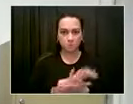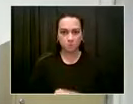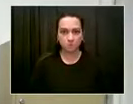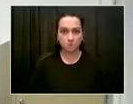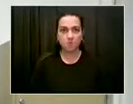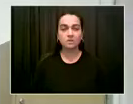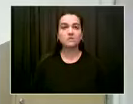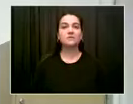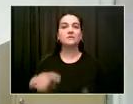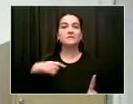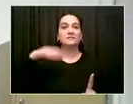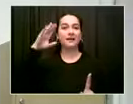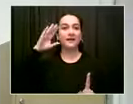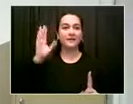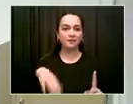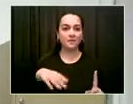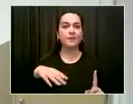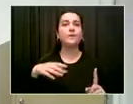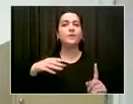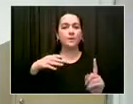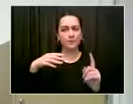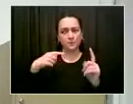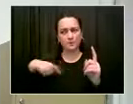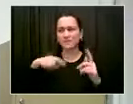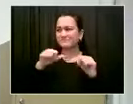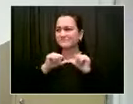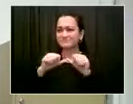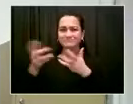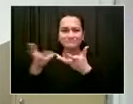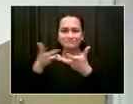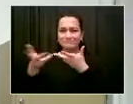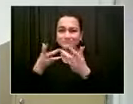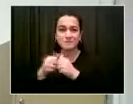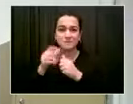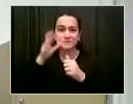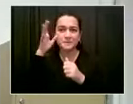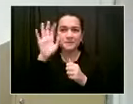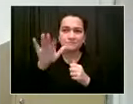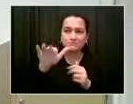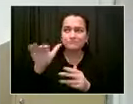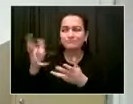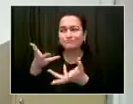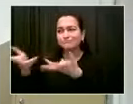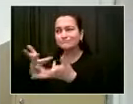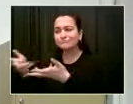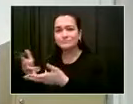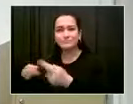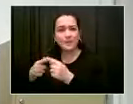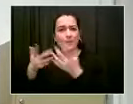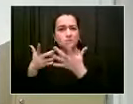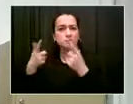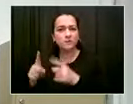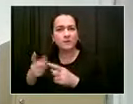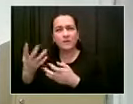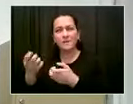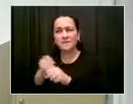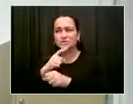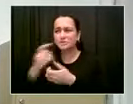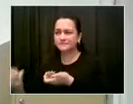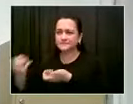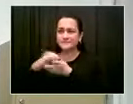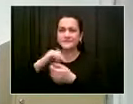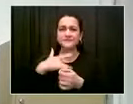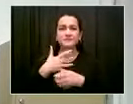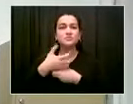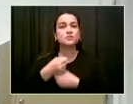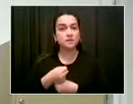conversation with parents. We have to continue to build trust with parents. That's why starting in June, we're going to be opening up our school buildings so parents can come in, see